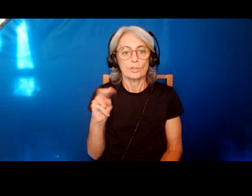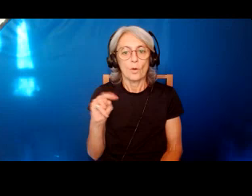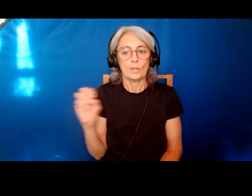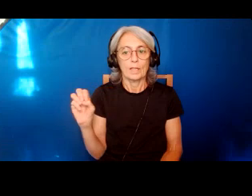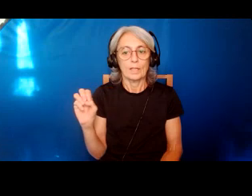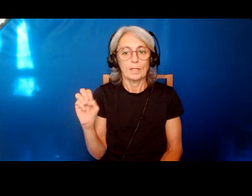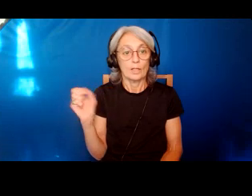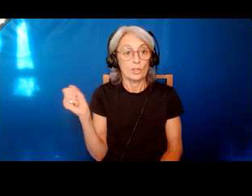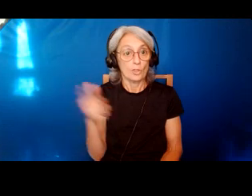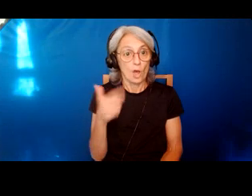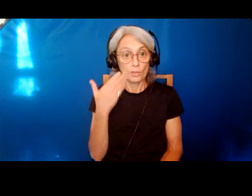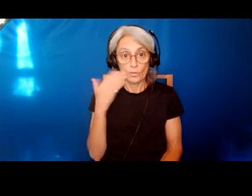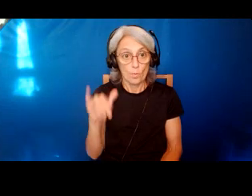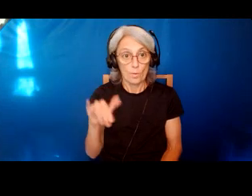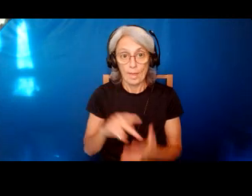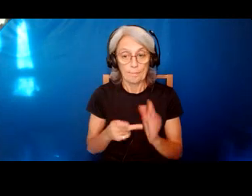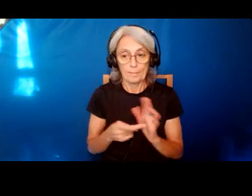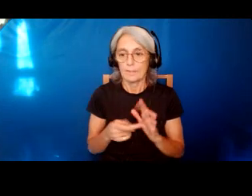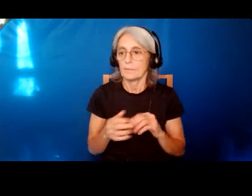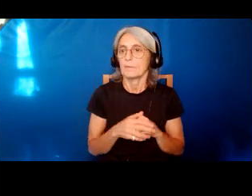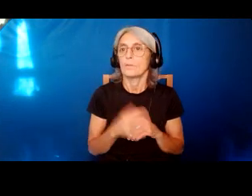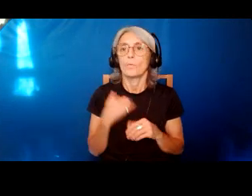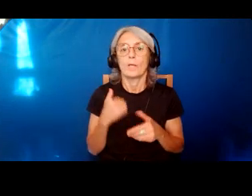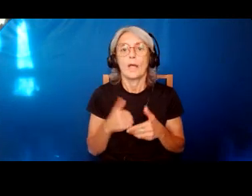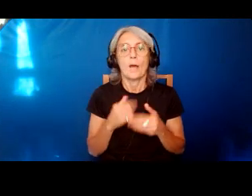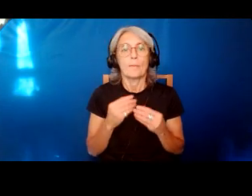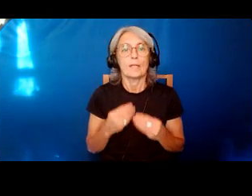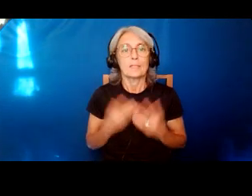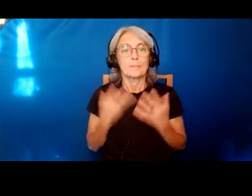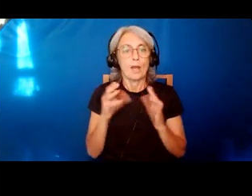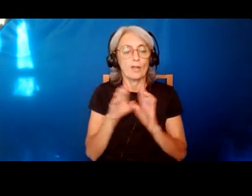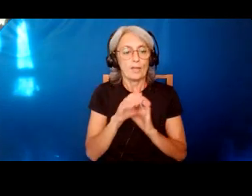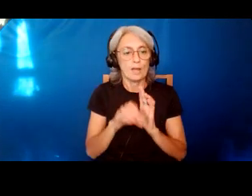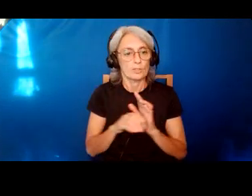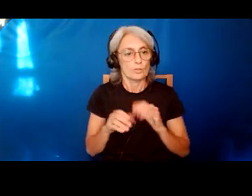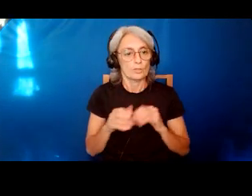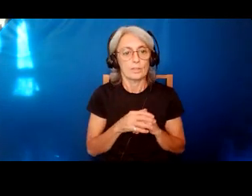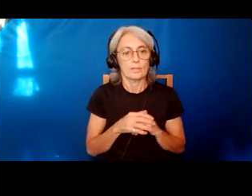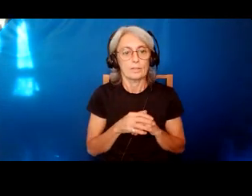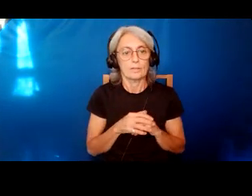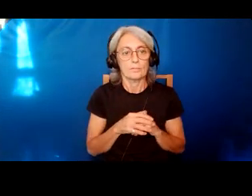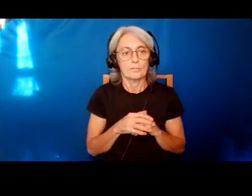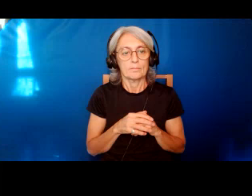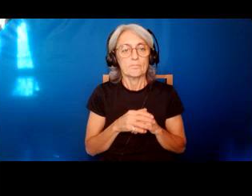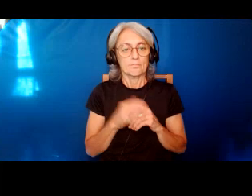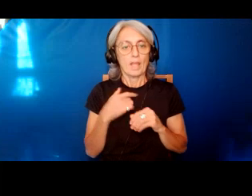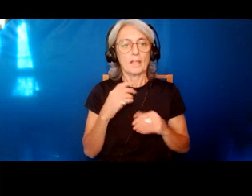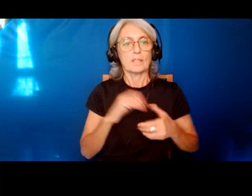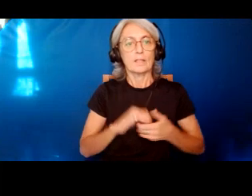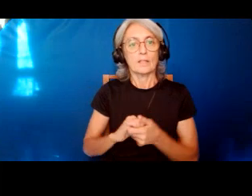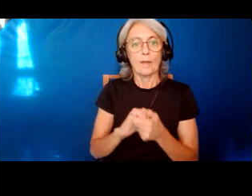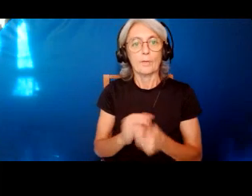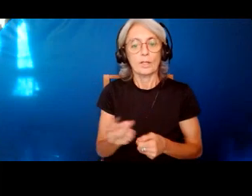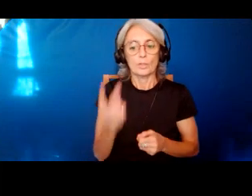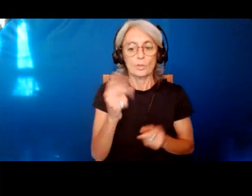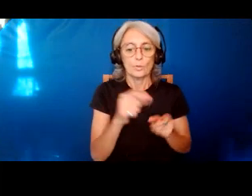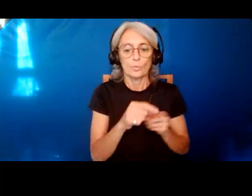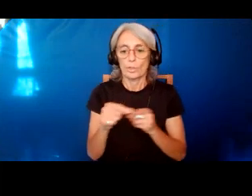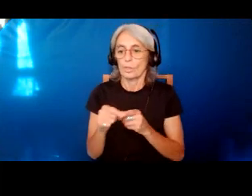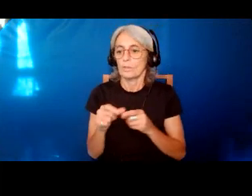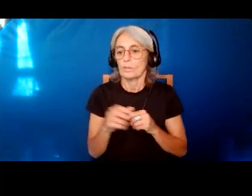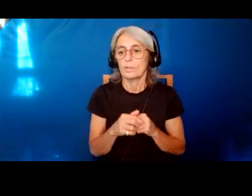we helped inspire the Constitution. So knowing that I collaborated to words that are going to be